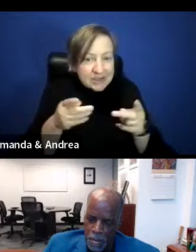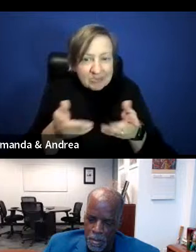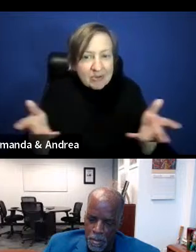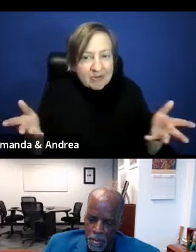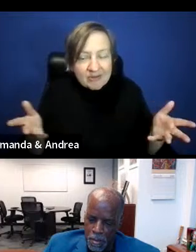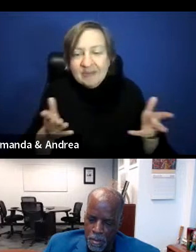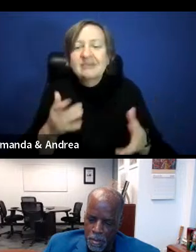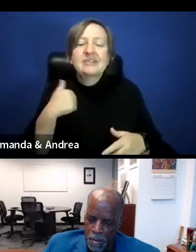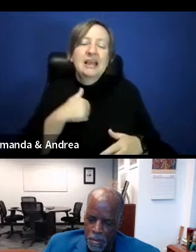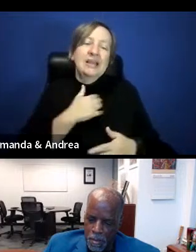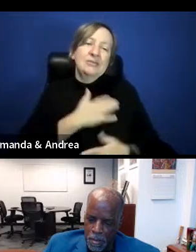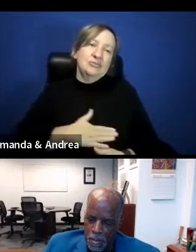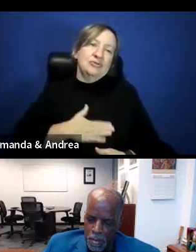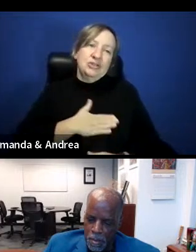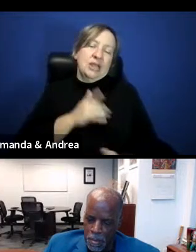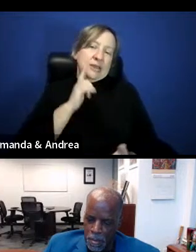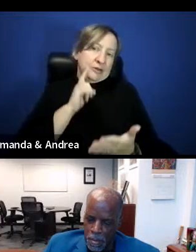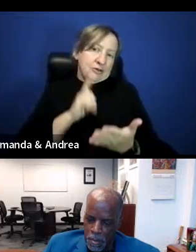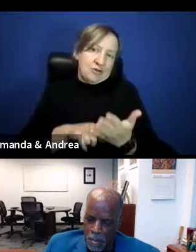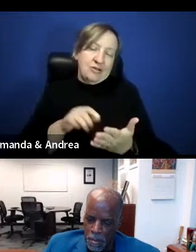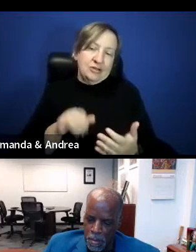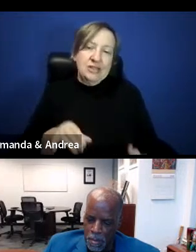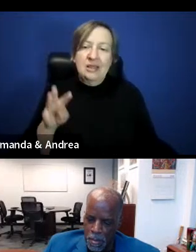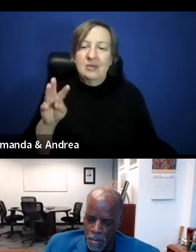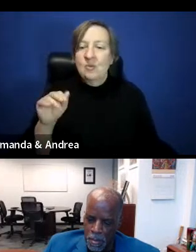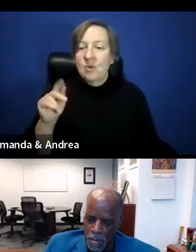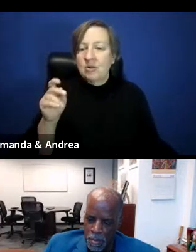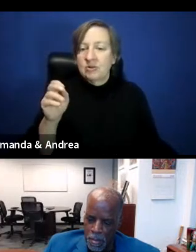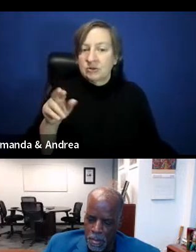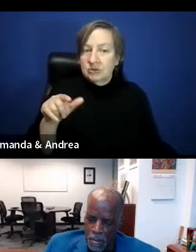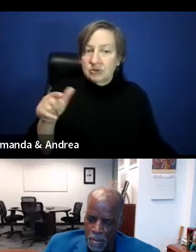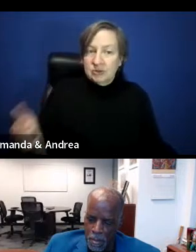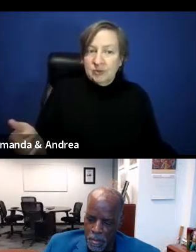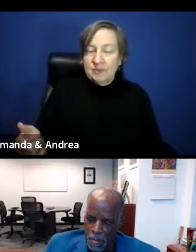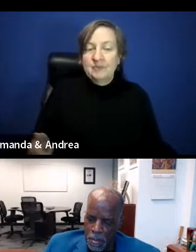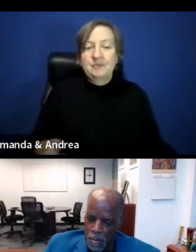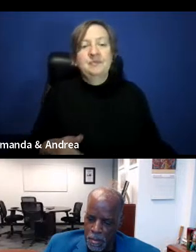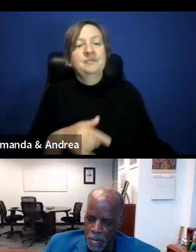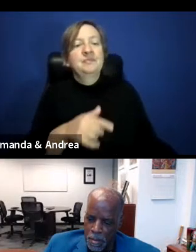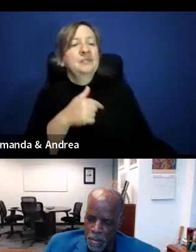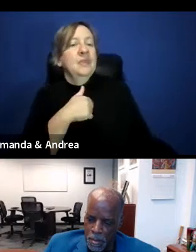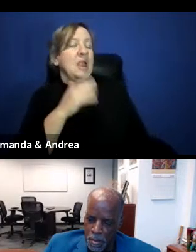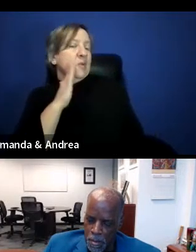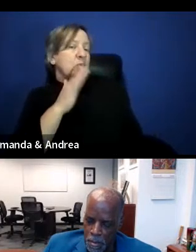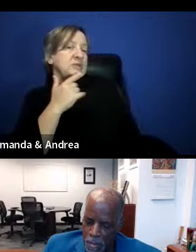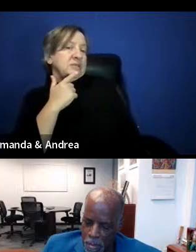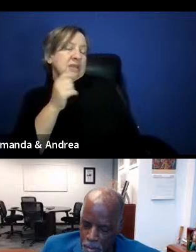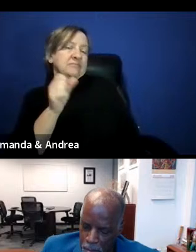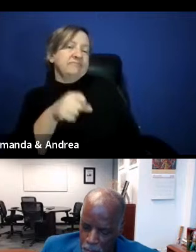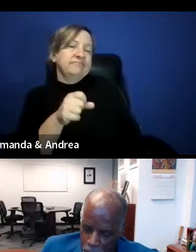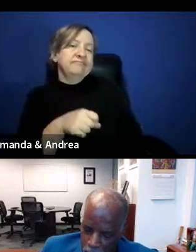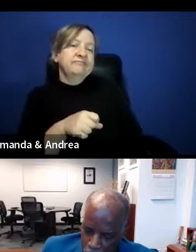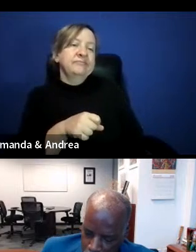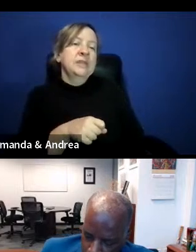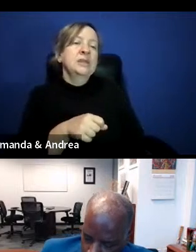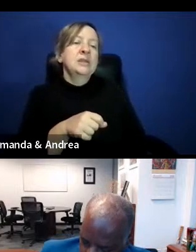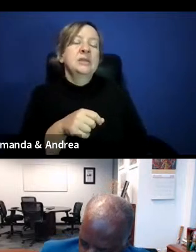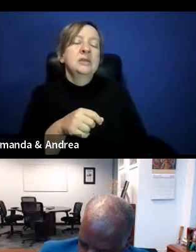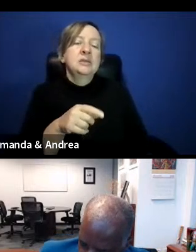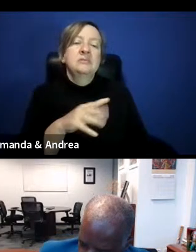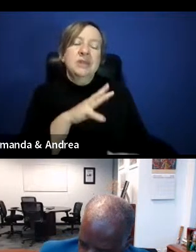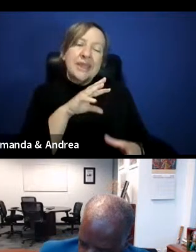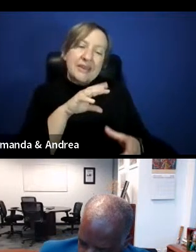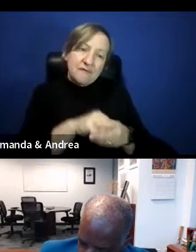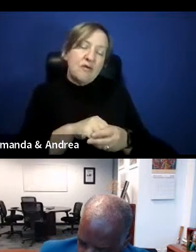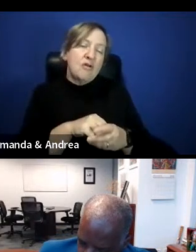I really appreciate that acknowledgement. Walter, I turn to you. Yeah, I'd say, first and foremost, just being involved